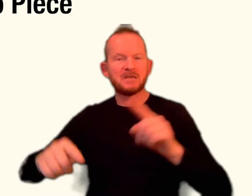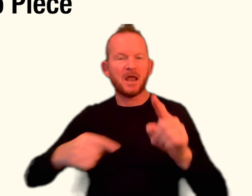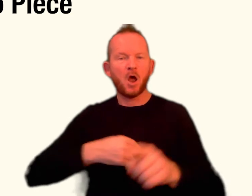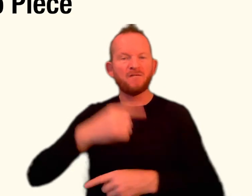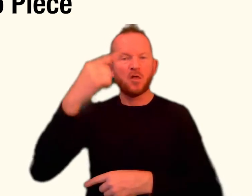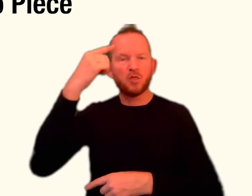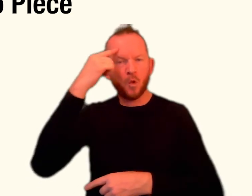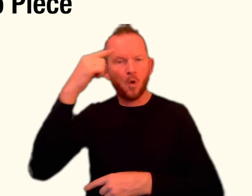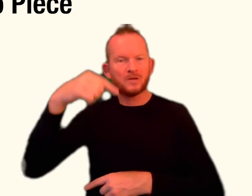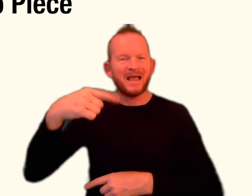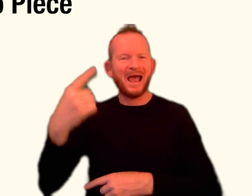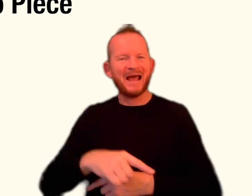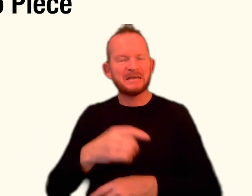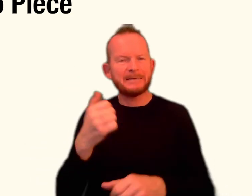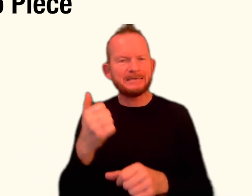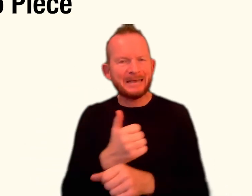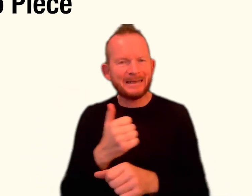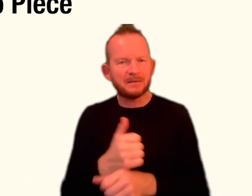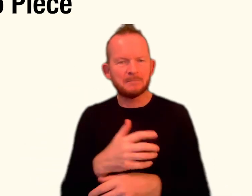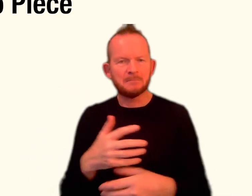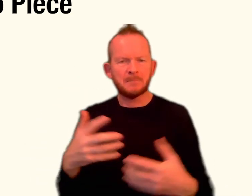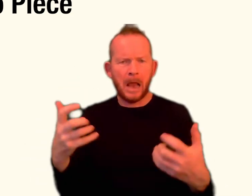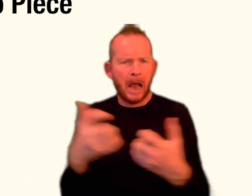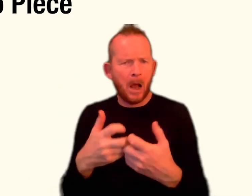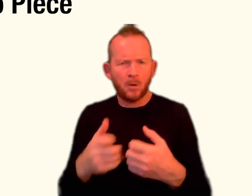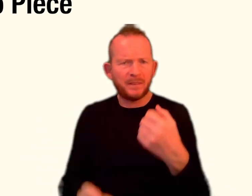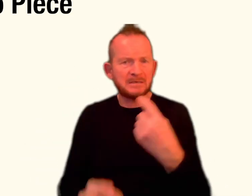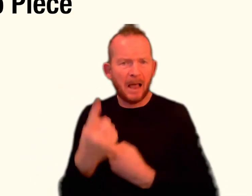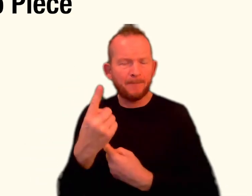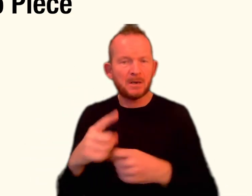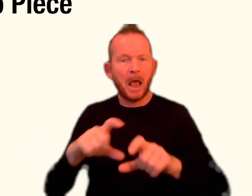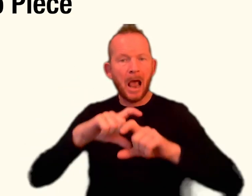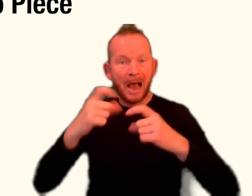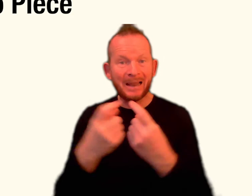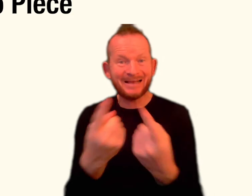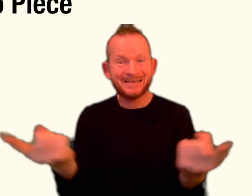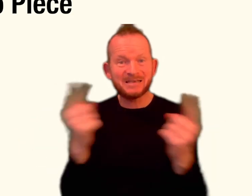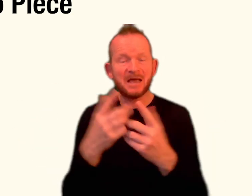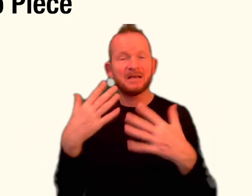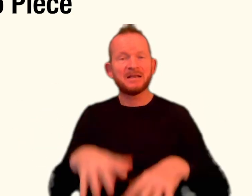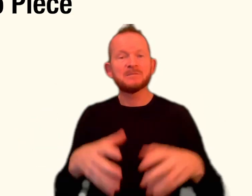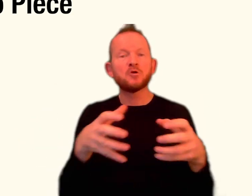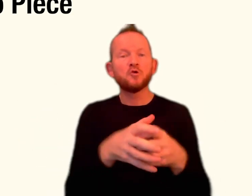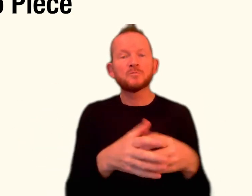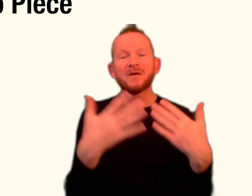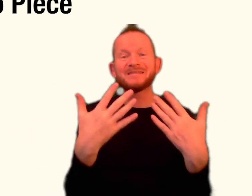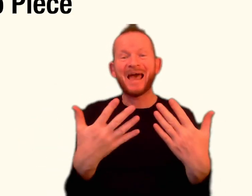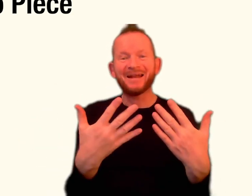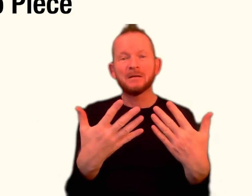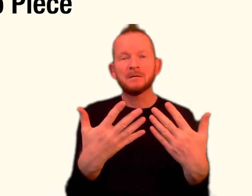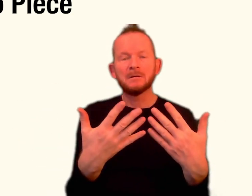and deed. How can this happen? Classes need to be groups of 10,